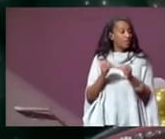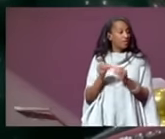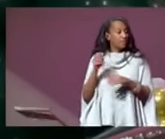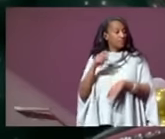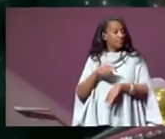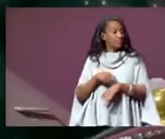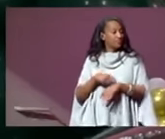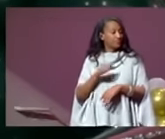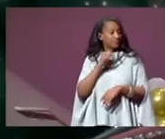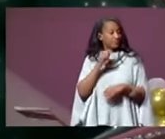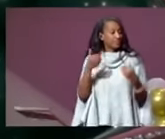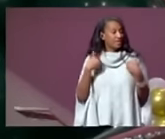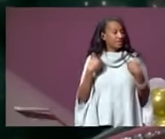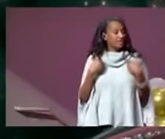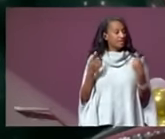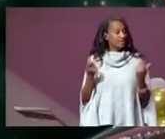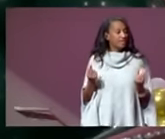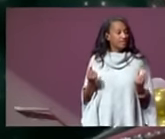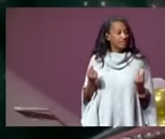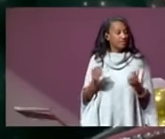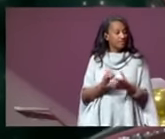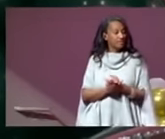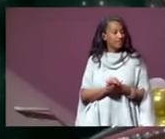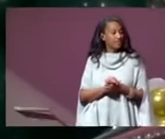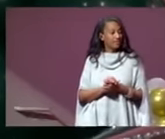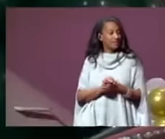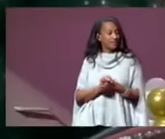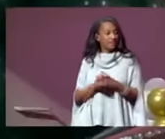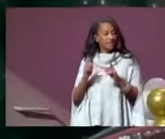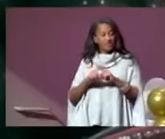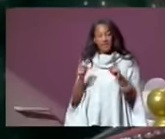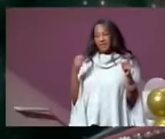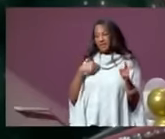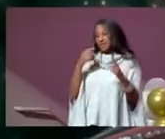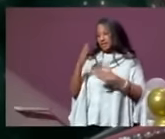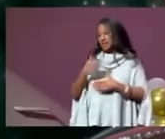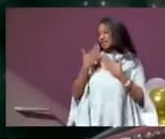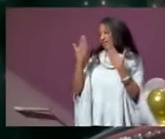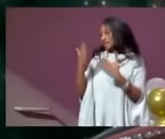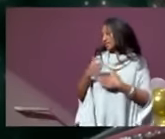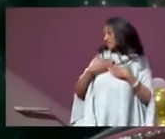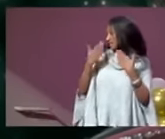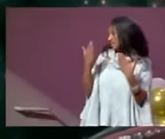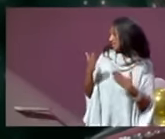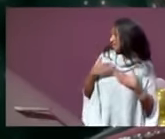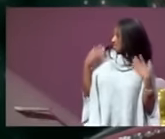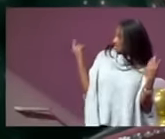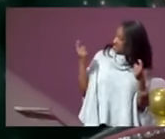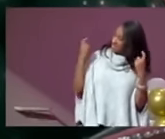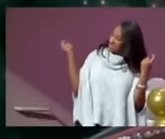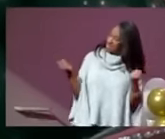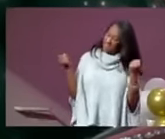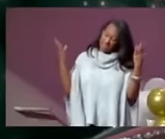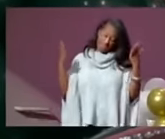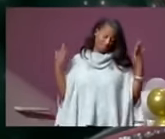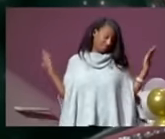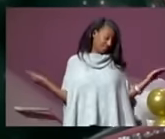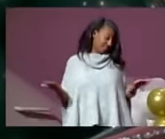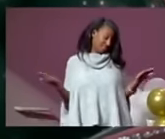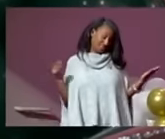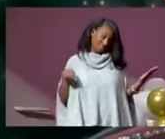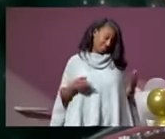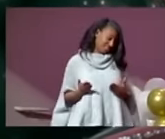He didn't have to do it. He didn't have to do it. But I'm just glad. Hallelujah. To be in the